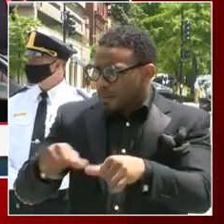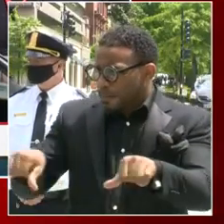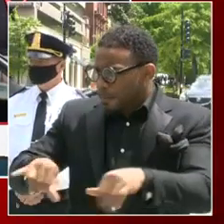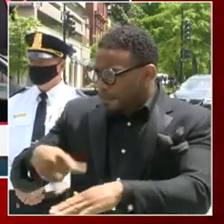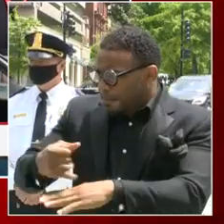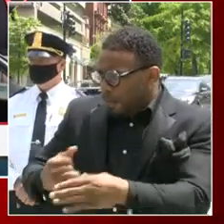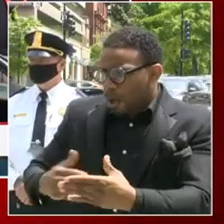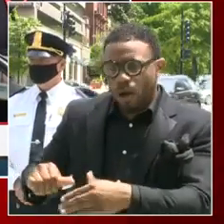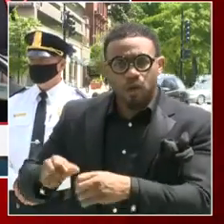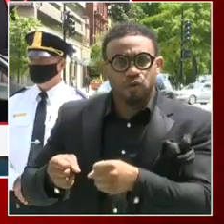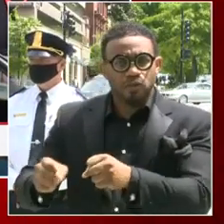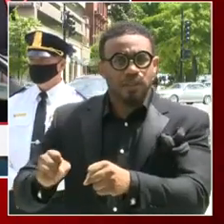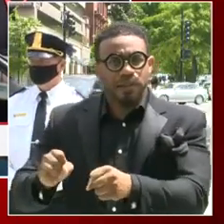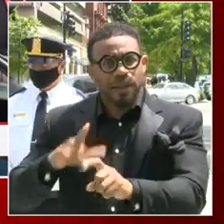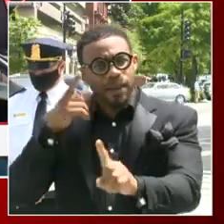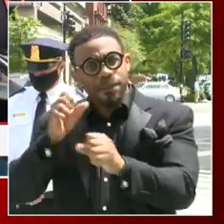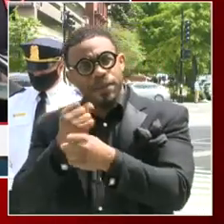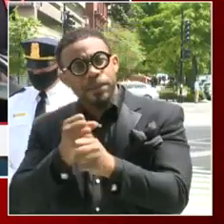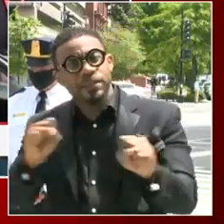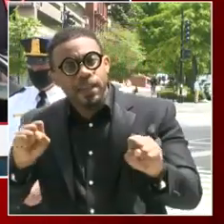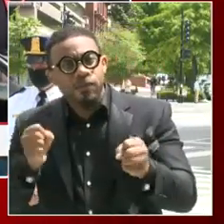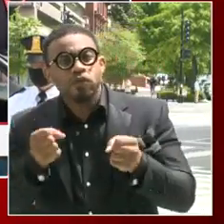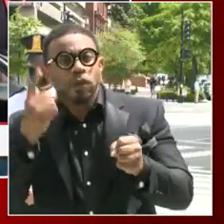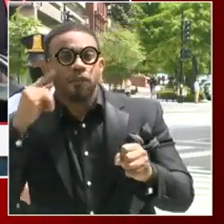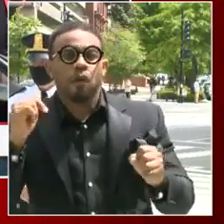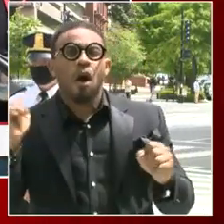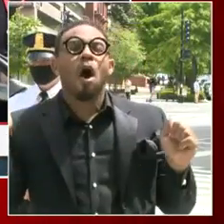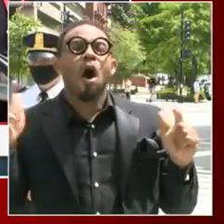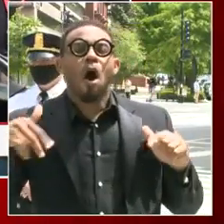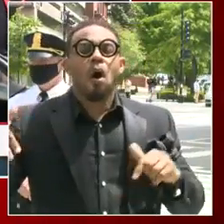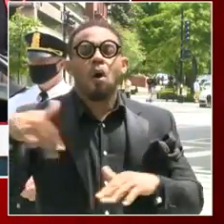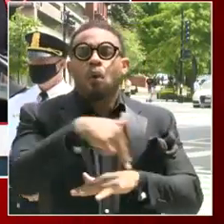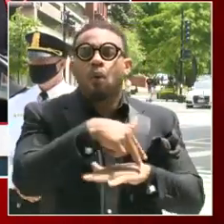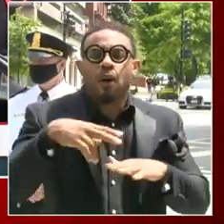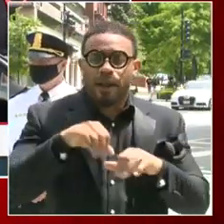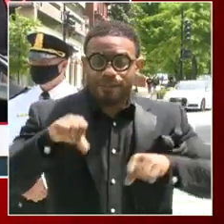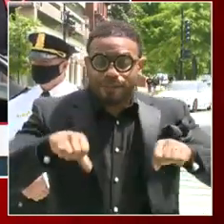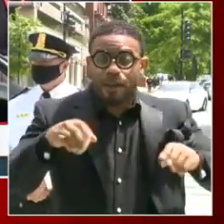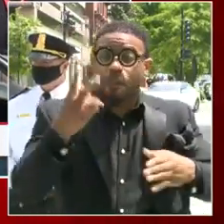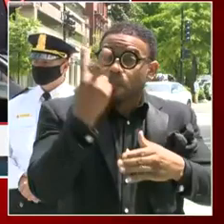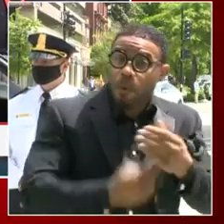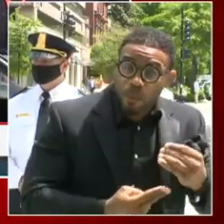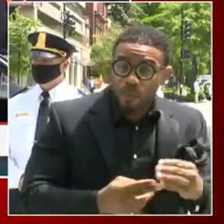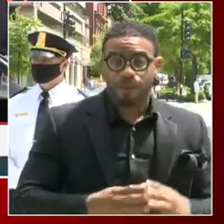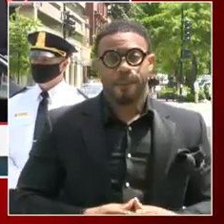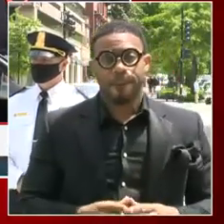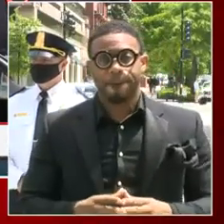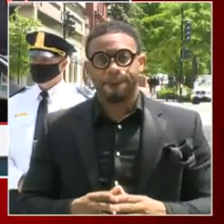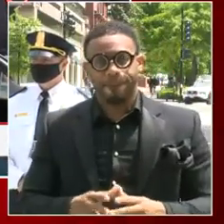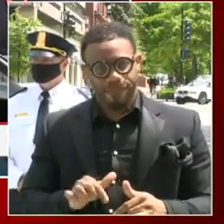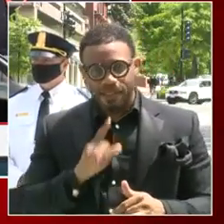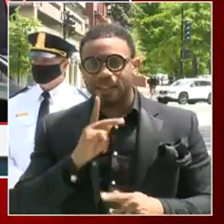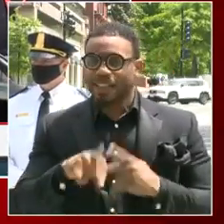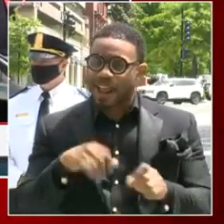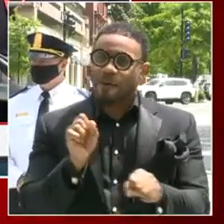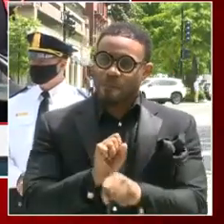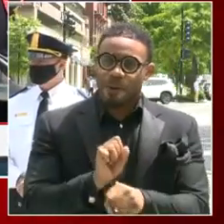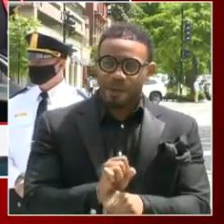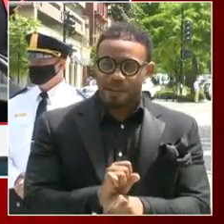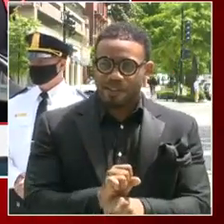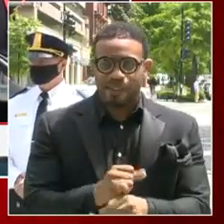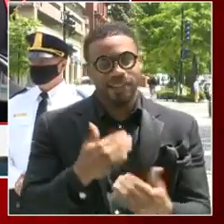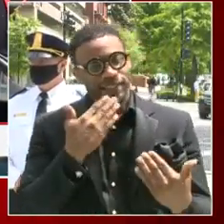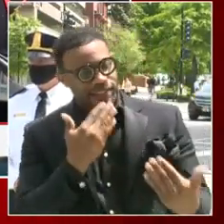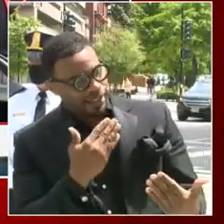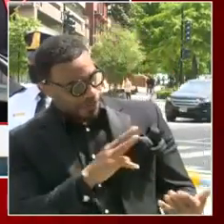among others, and all aimed at making safer streets for pedestrians and for cyclists. This is the kind of work that,